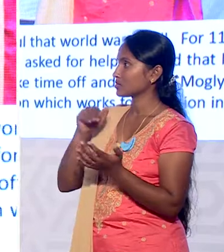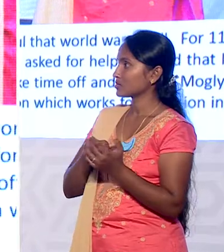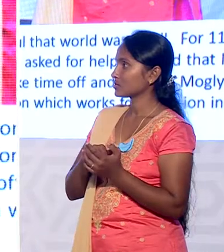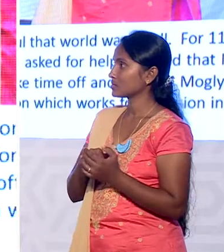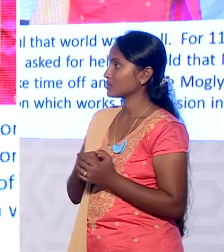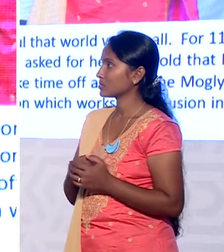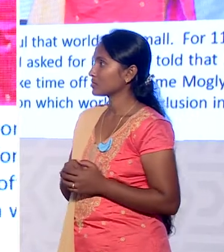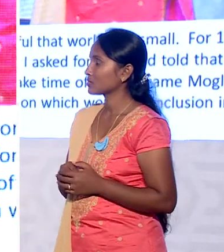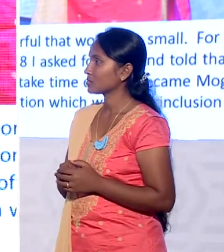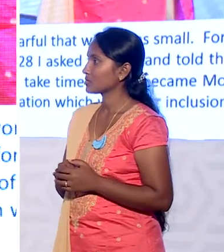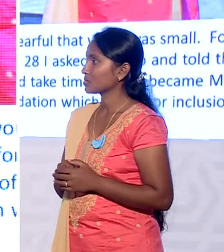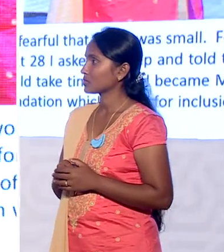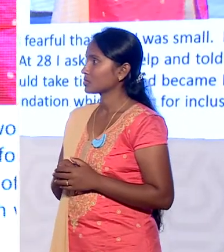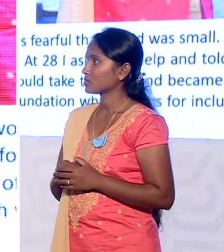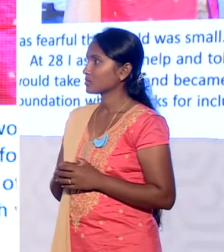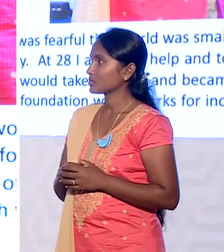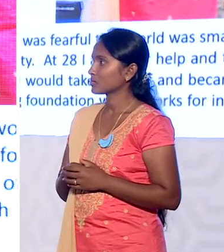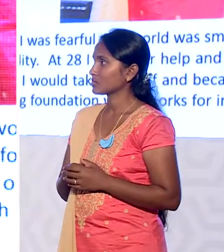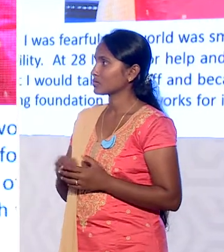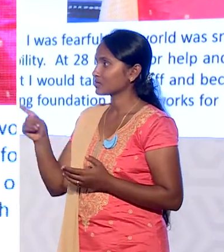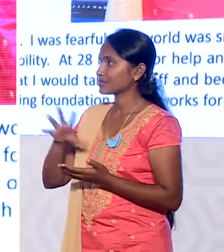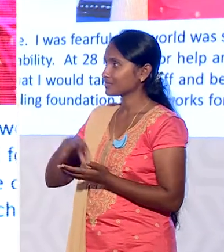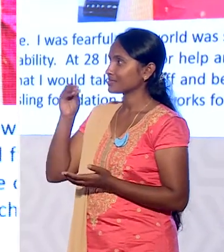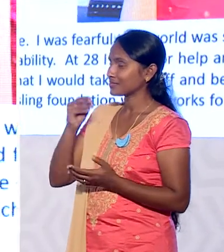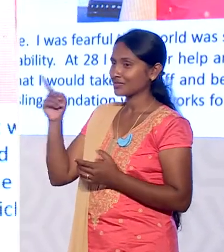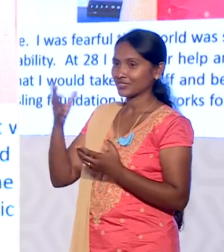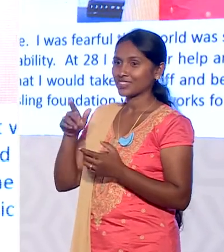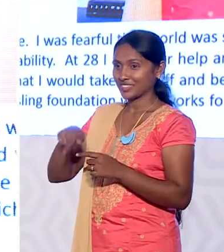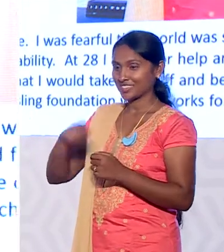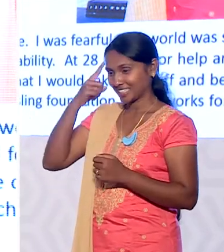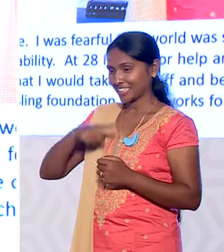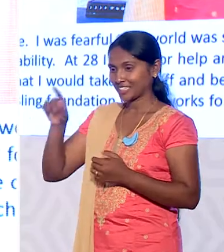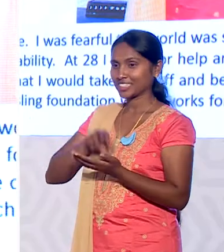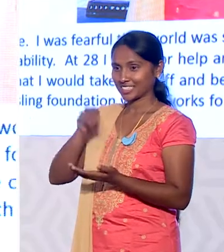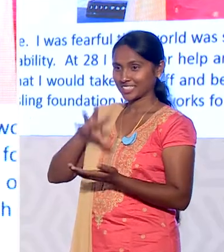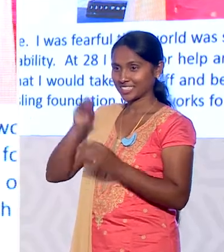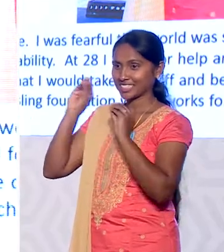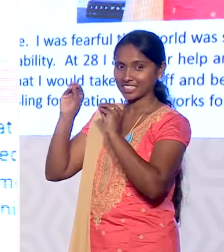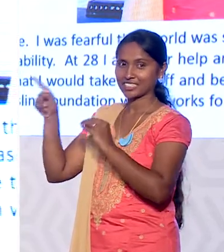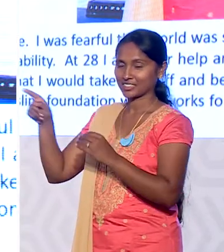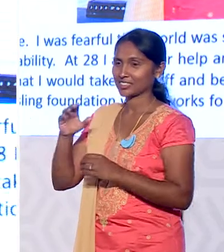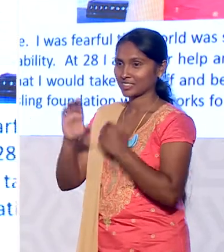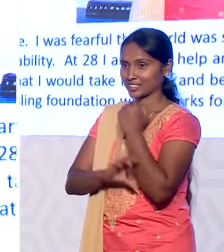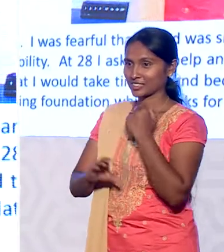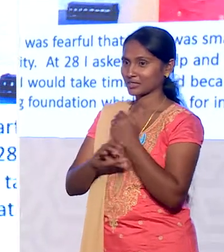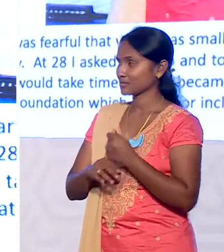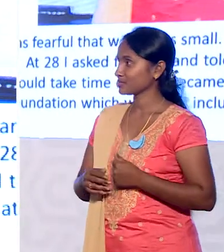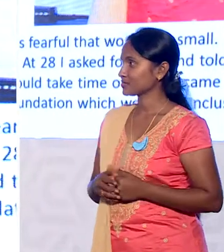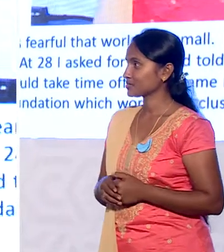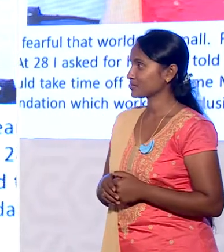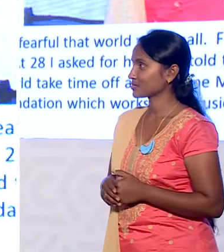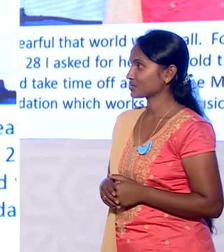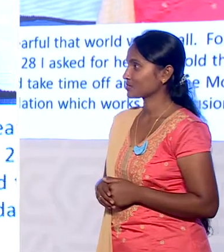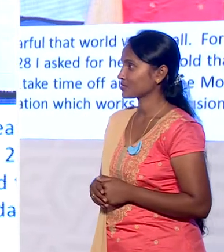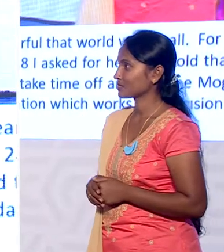that to you is, on that elephant, do you know what I learned? You know what your country taught me? Do you know what that elephant taught me? You can't go off saving the world, Caroline, if